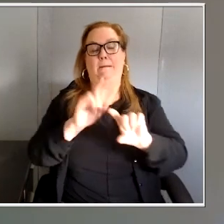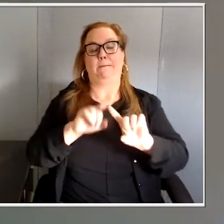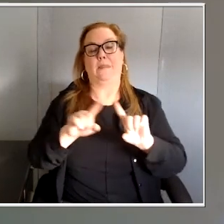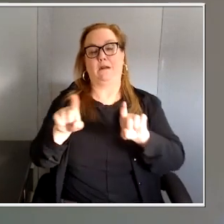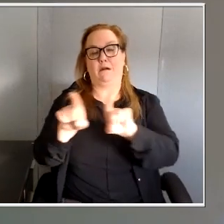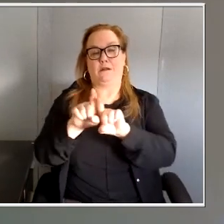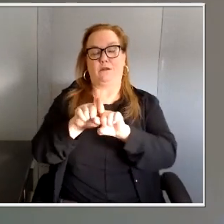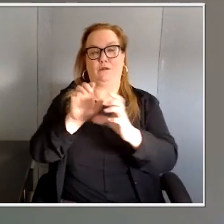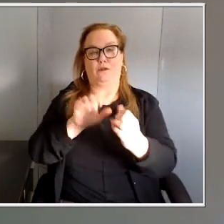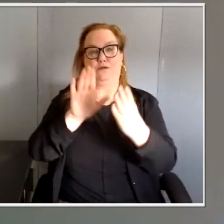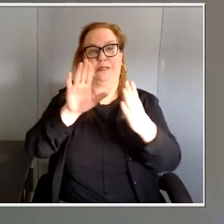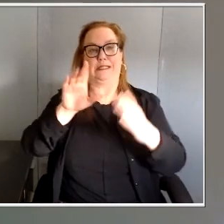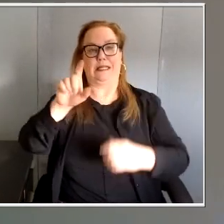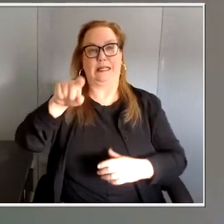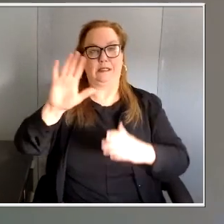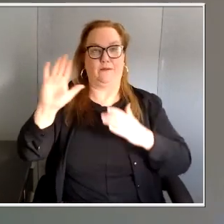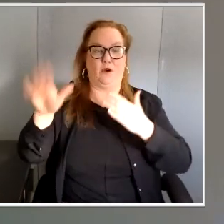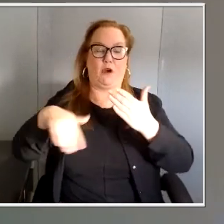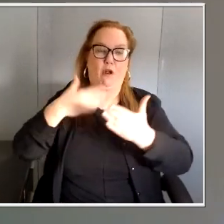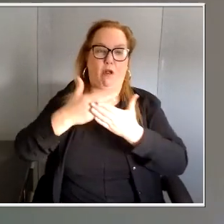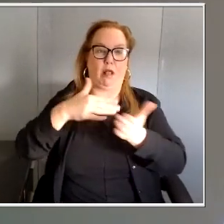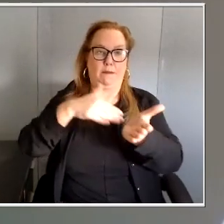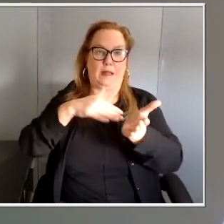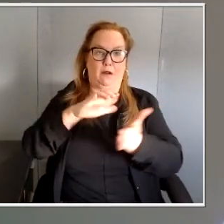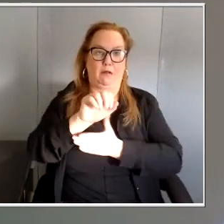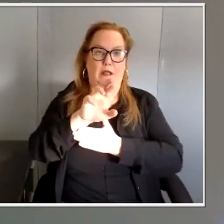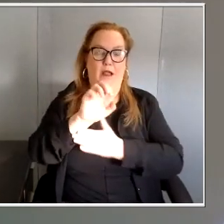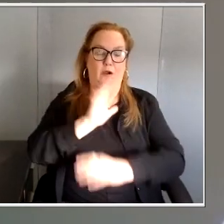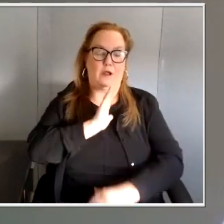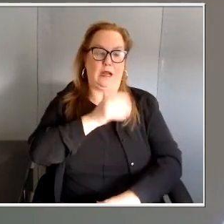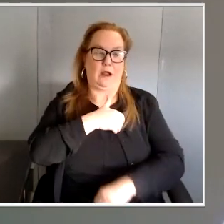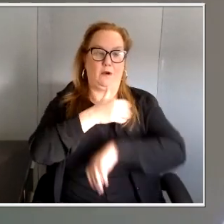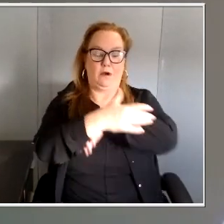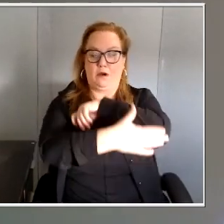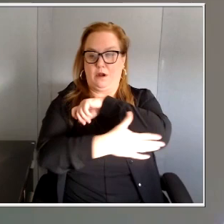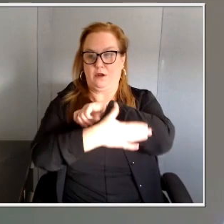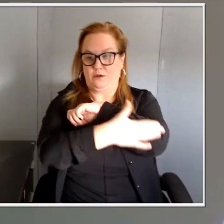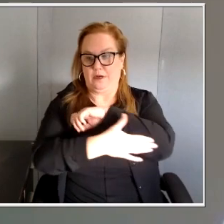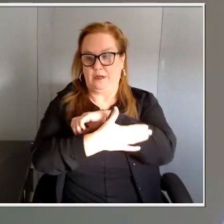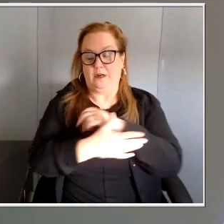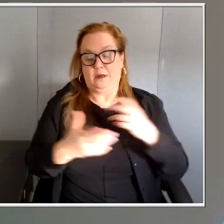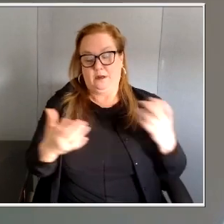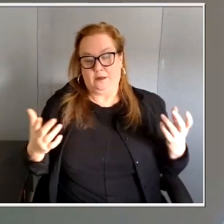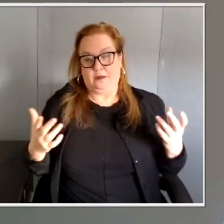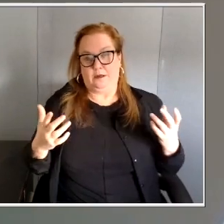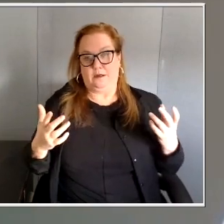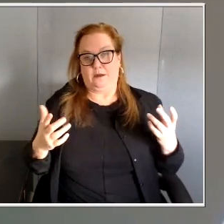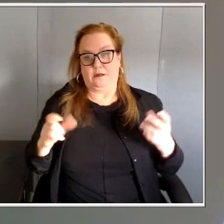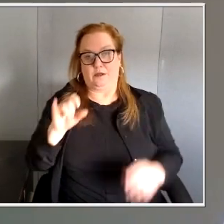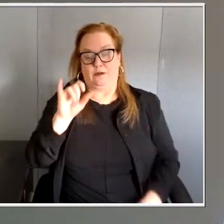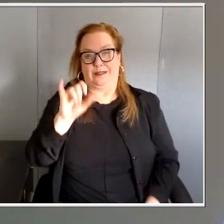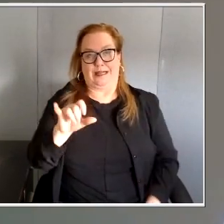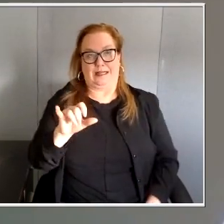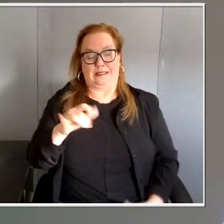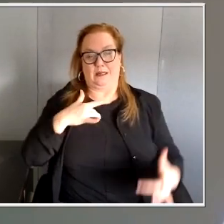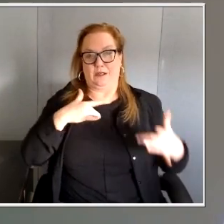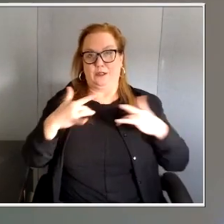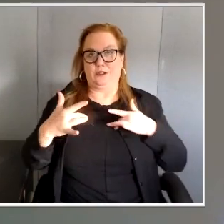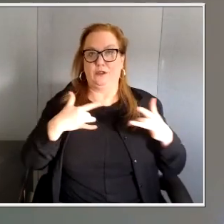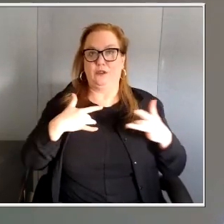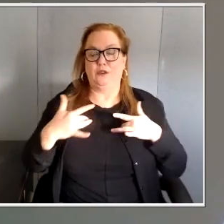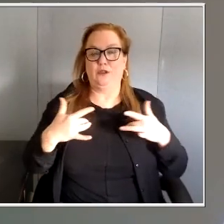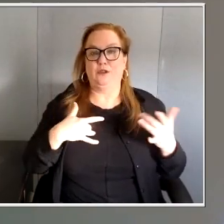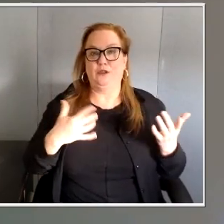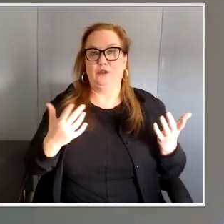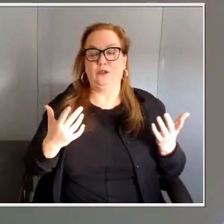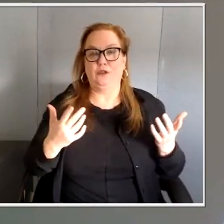the needs of all medical care in our country. And so I really see that as an increasing concern,